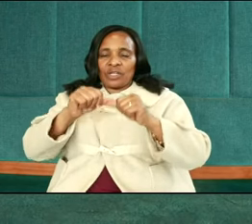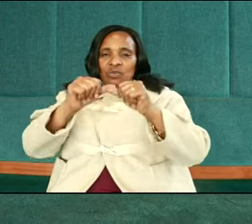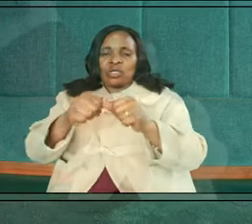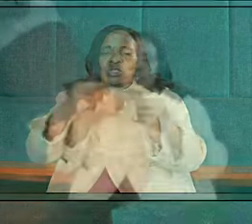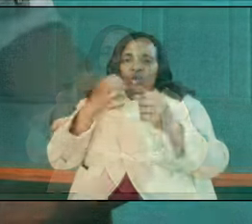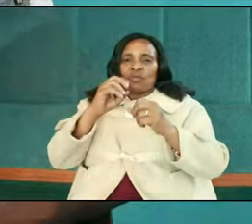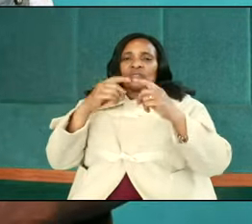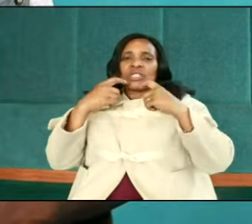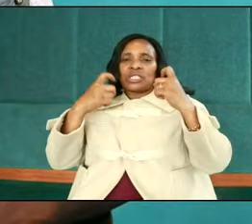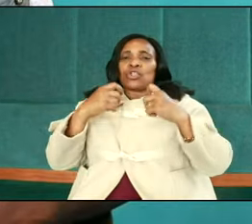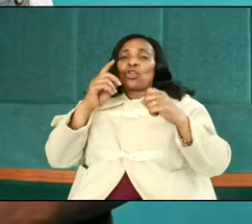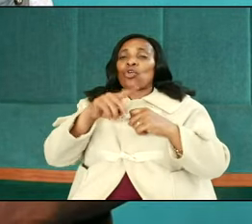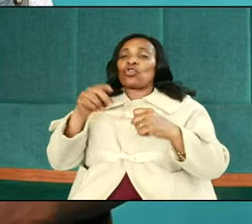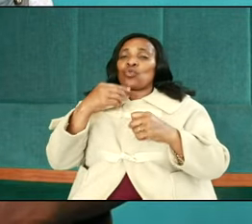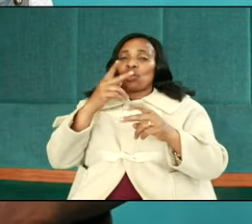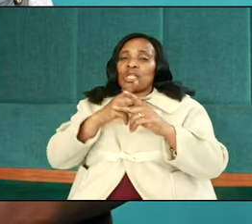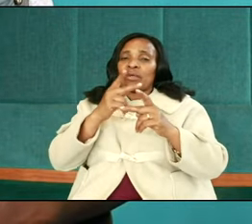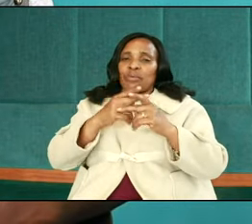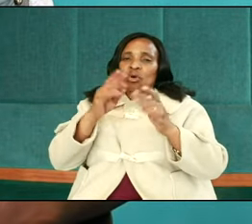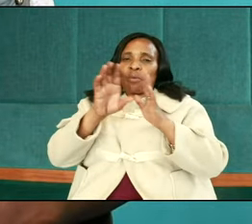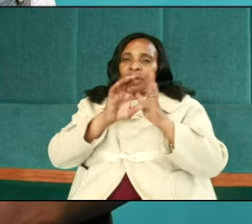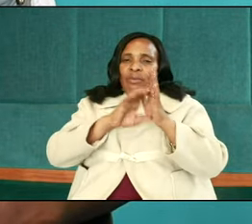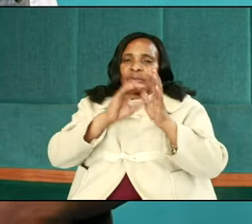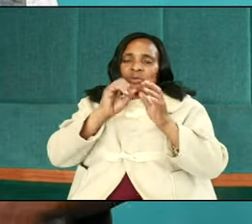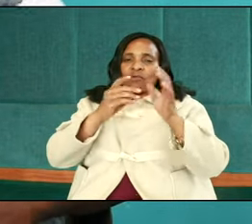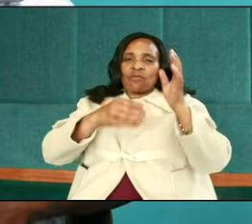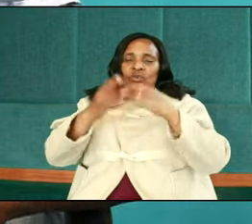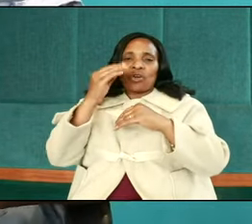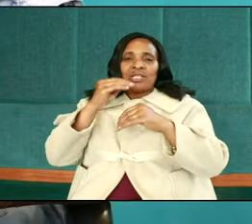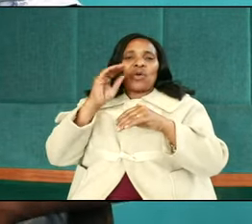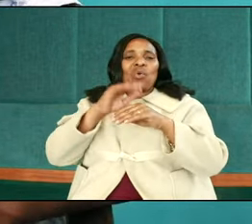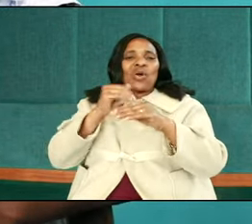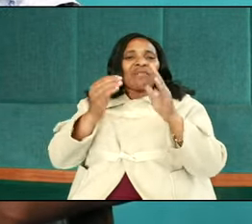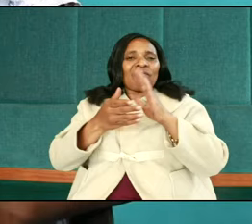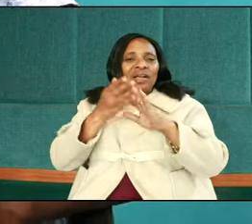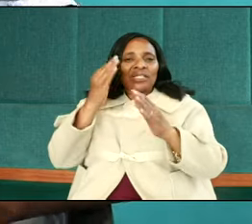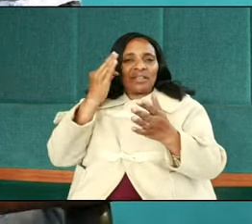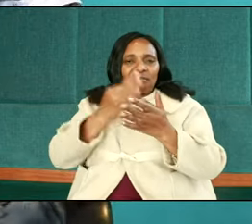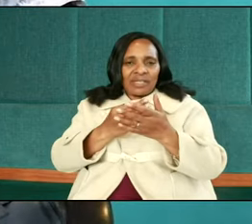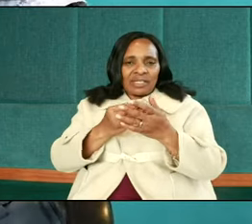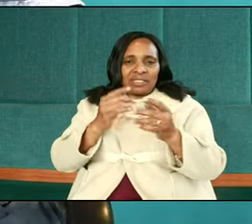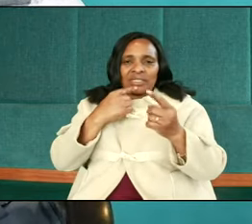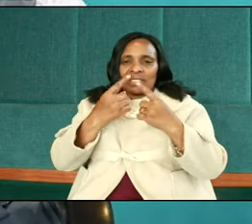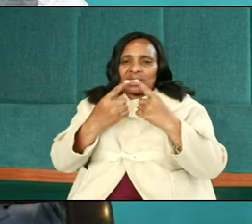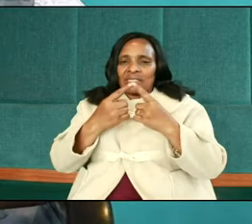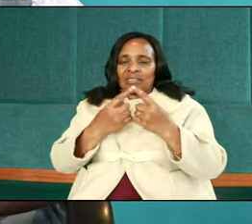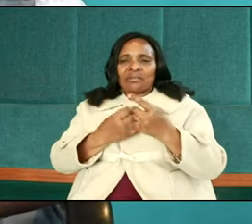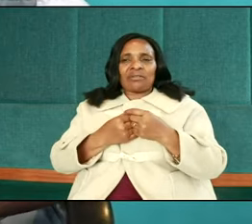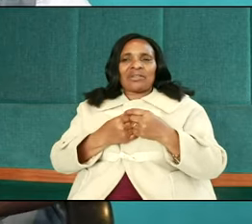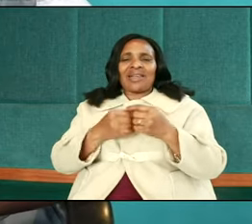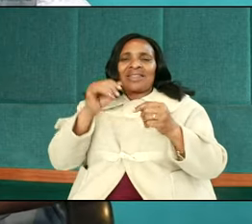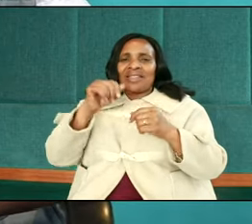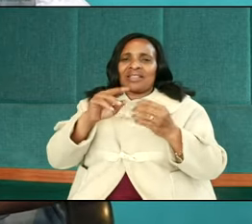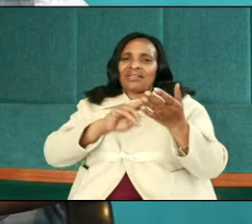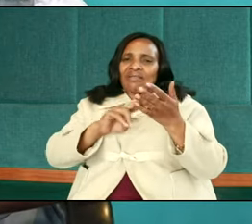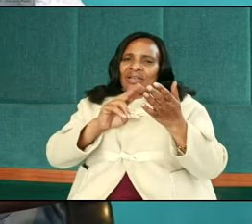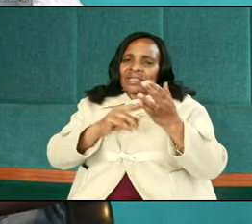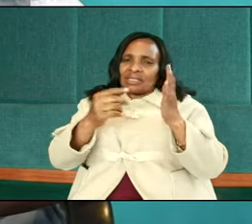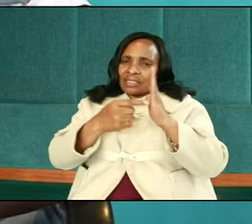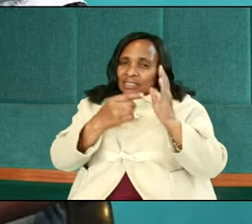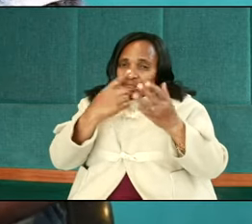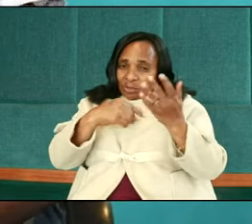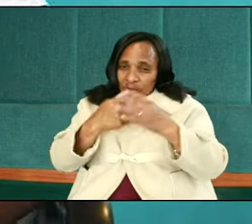saints, those who keep his commandments of God and hold fast the faith of Jesus. It says, this verse technically